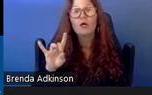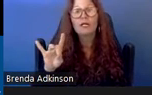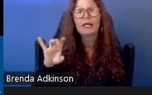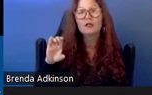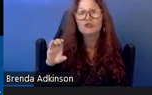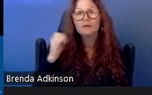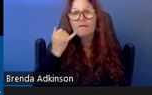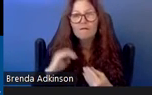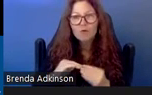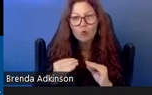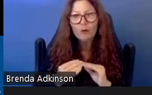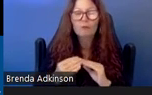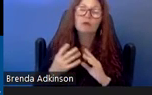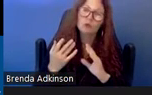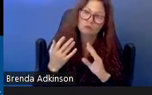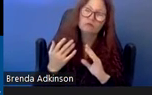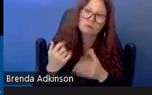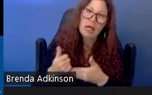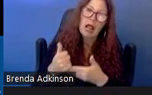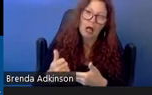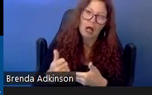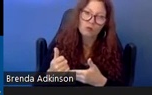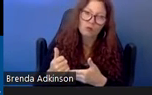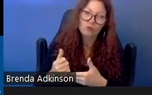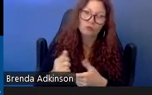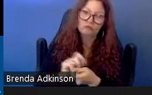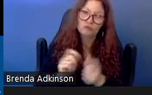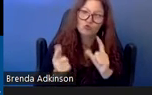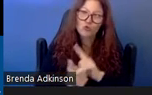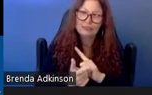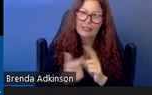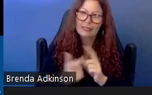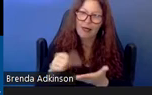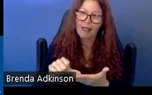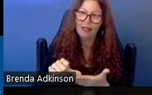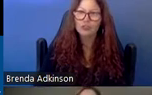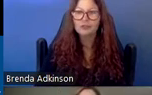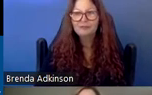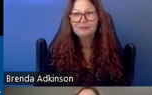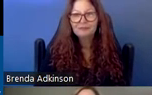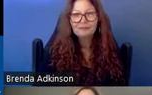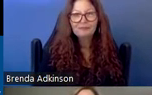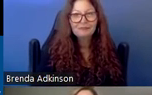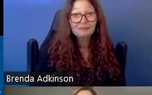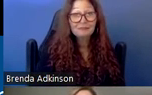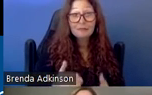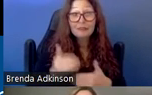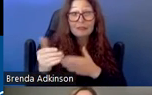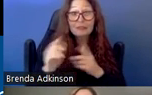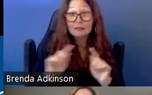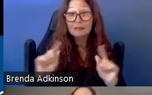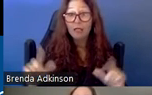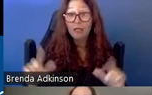some information about how to get those letters in those languages or correspondence in those languages. Next slide, please.